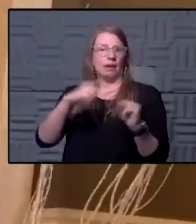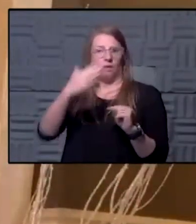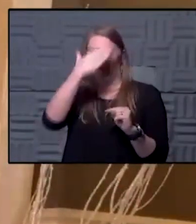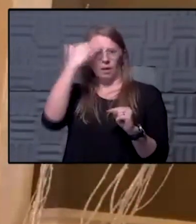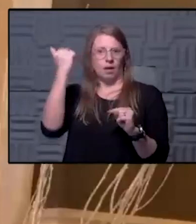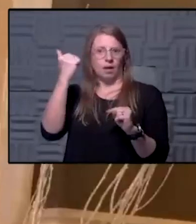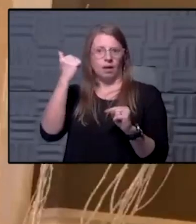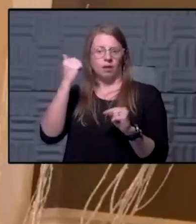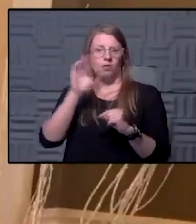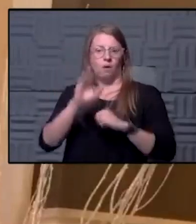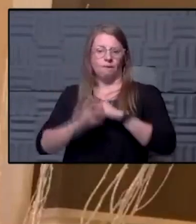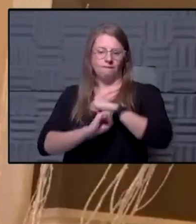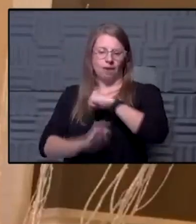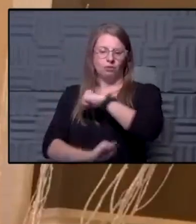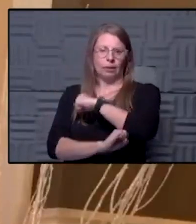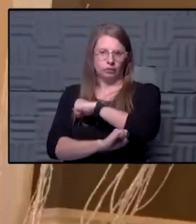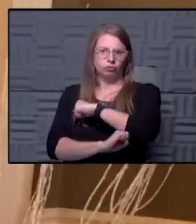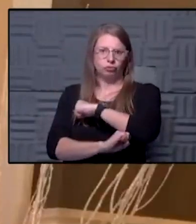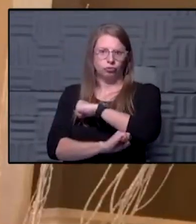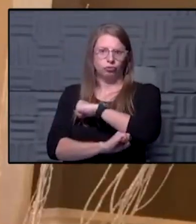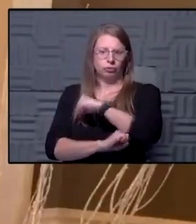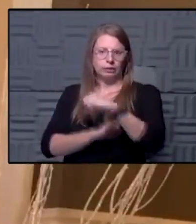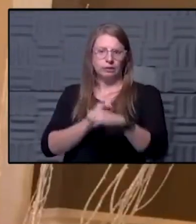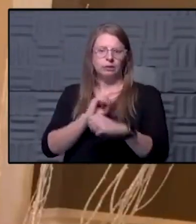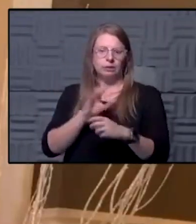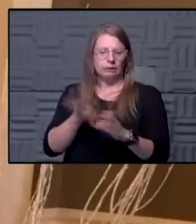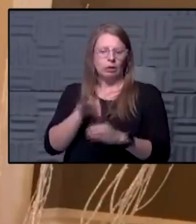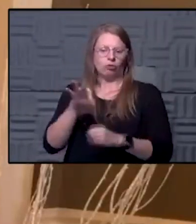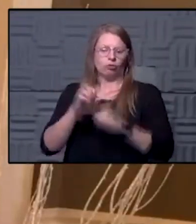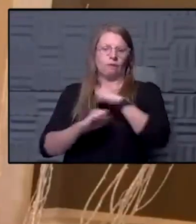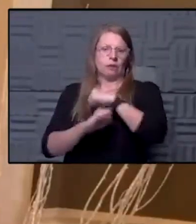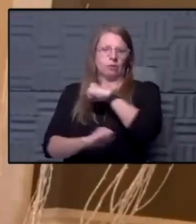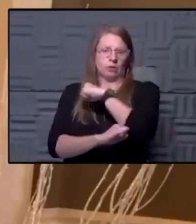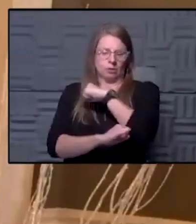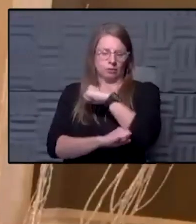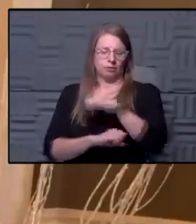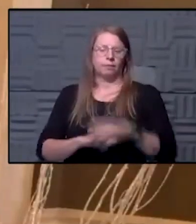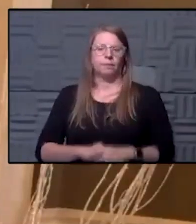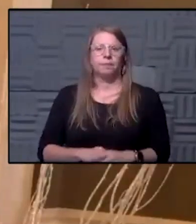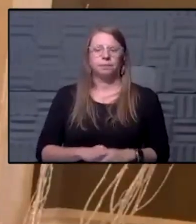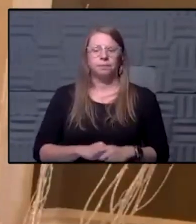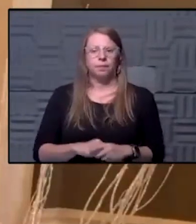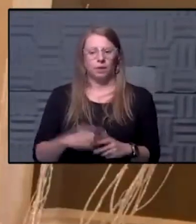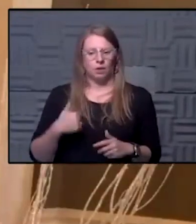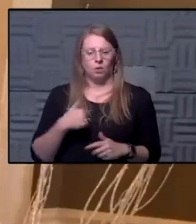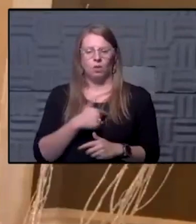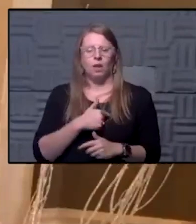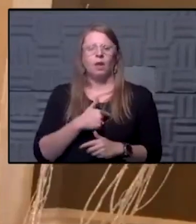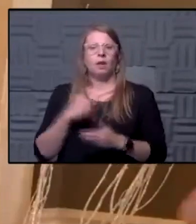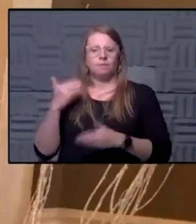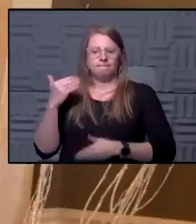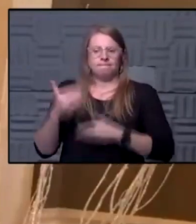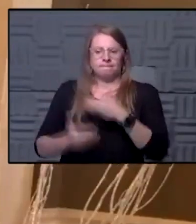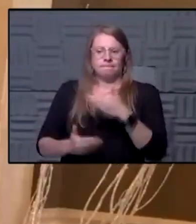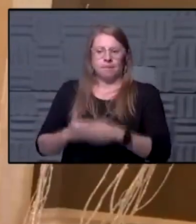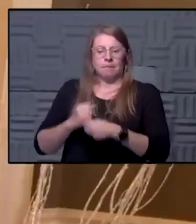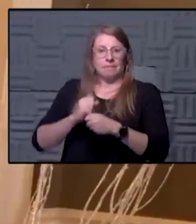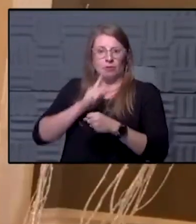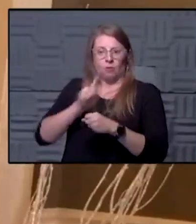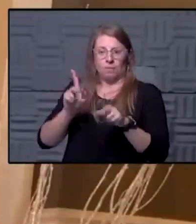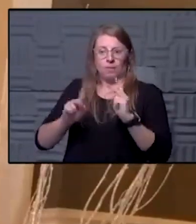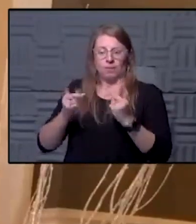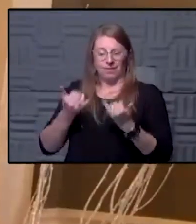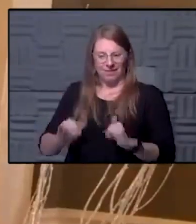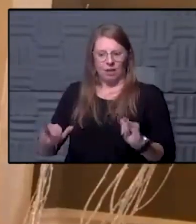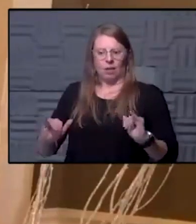your foundations spiritually. We have taken a lot of steps to ensure that people still can